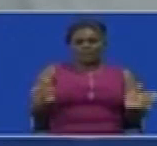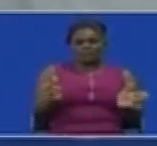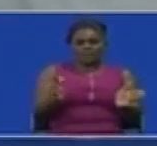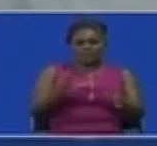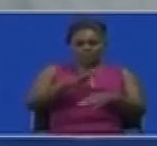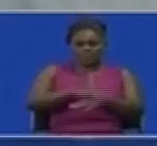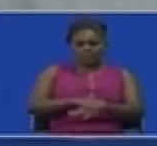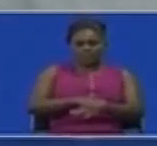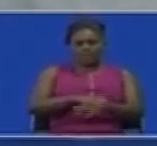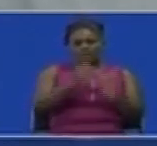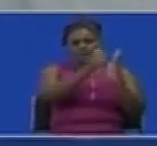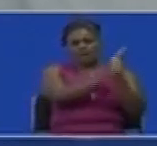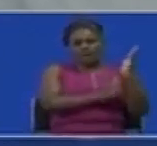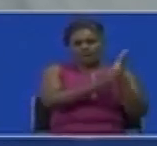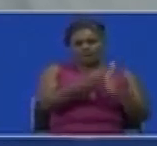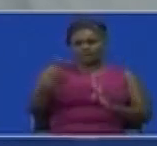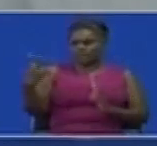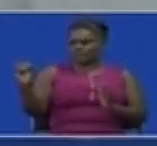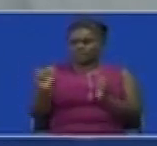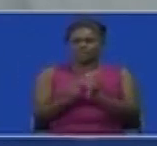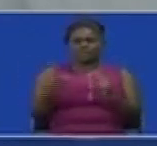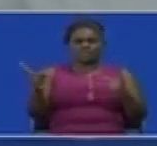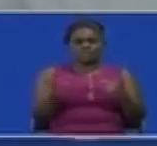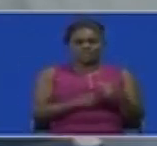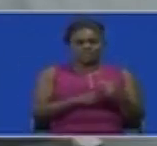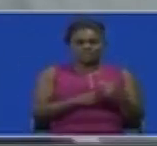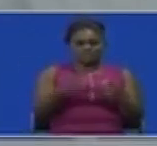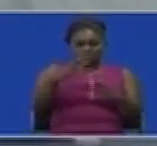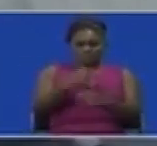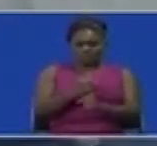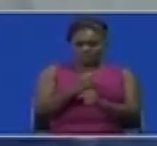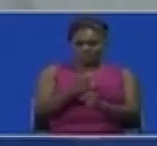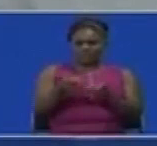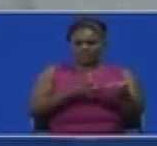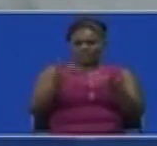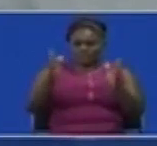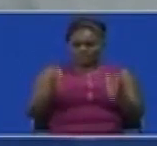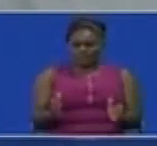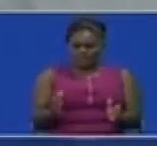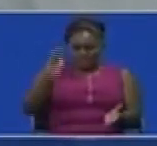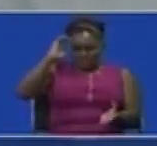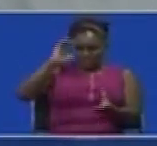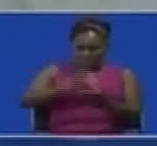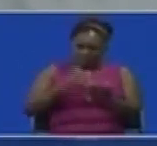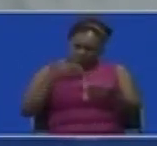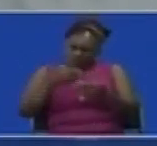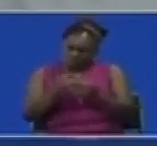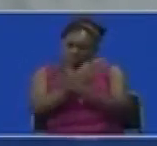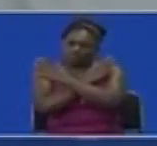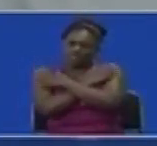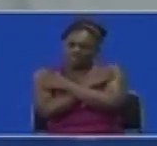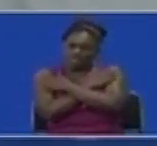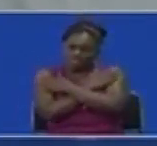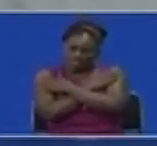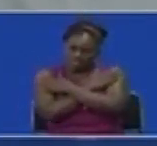and Assets Disposal Act 2015 to a company whose directors are believed to be close associations or